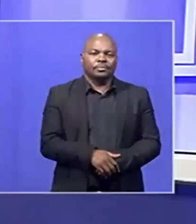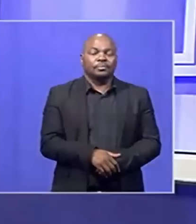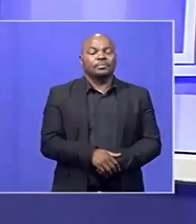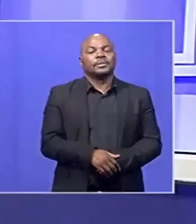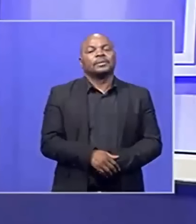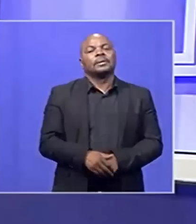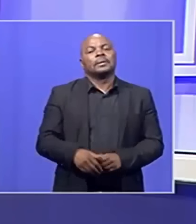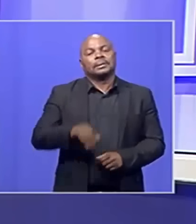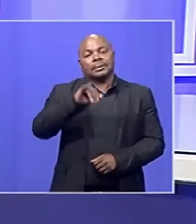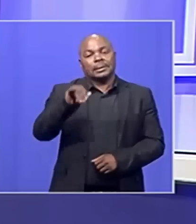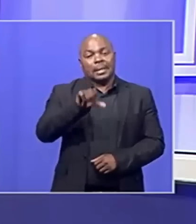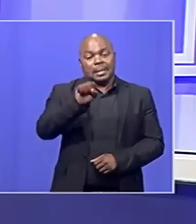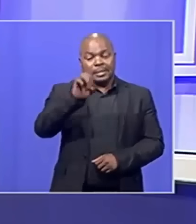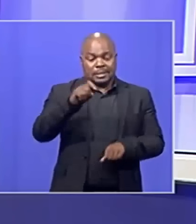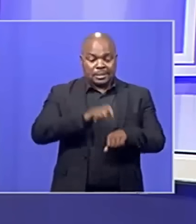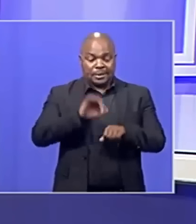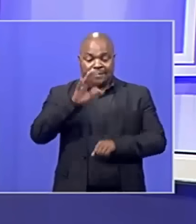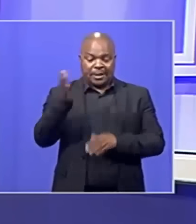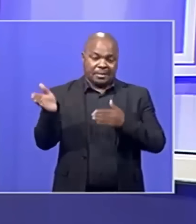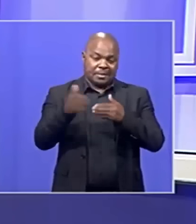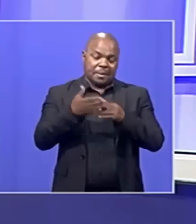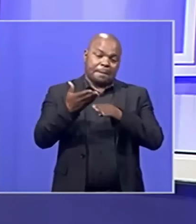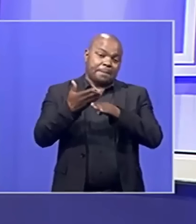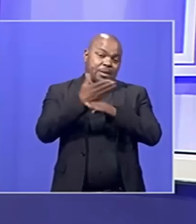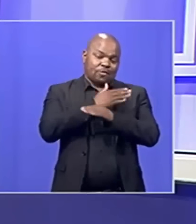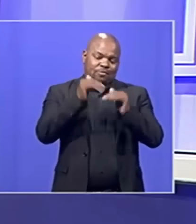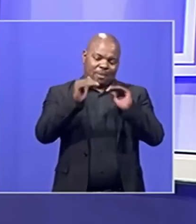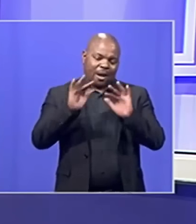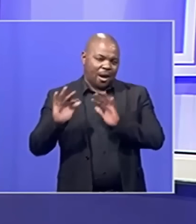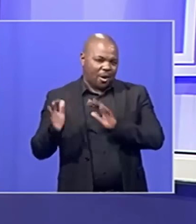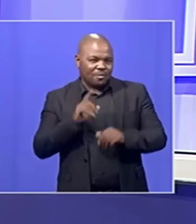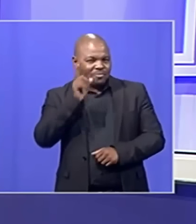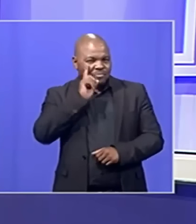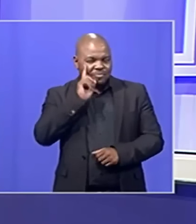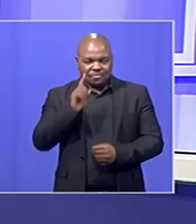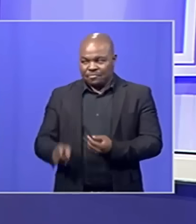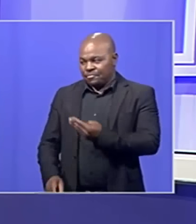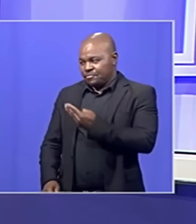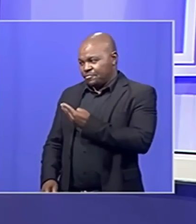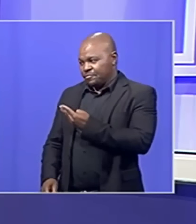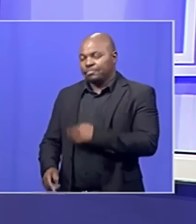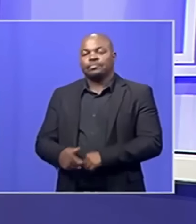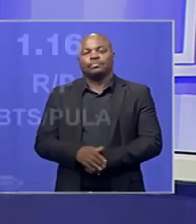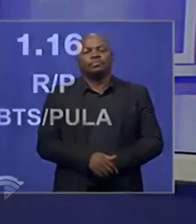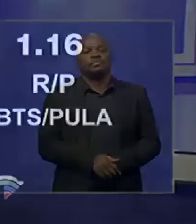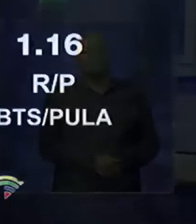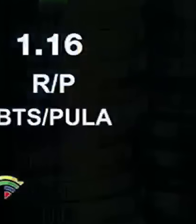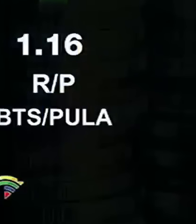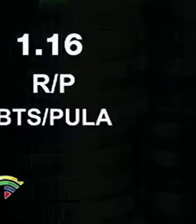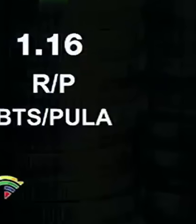Bjale, a re boneng ka boripana gore mebaraka e be eme bjang ge jese tswalela pijana ka iri ya botlhano.